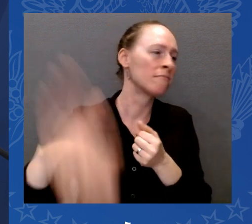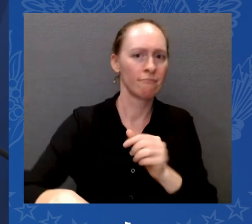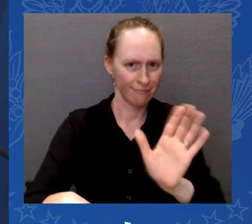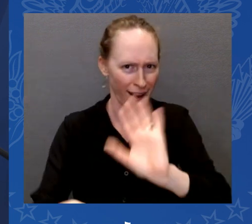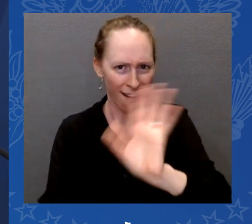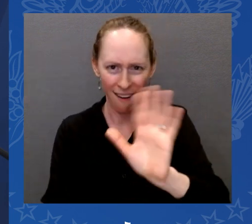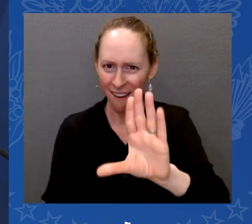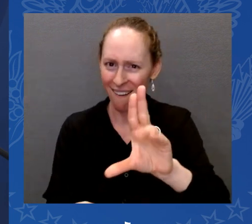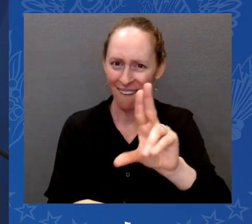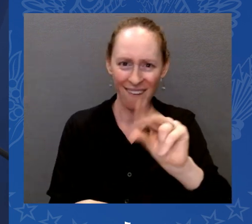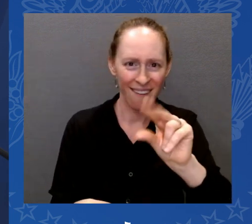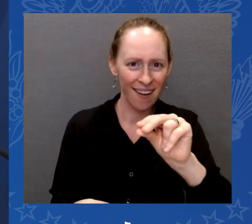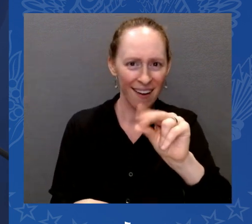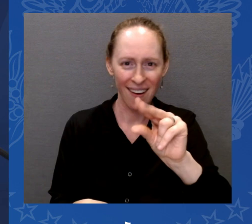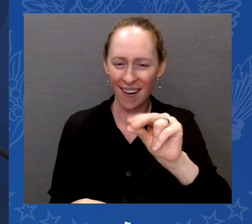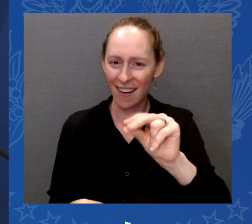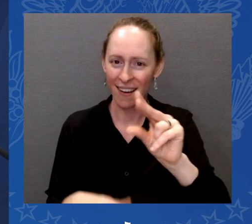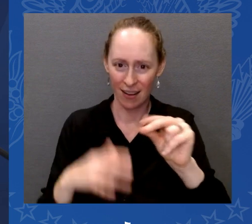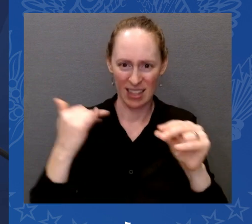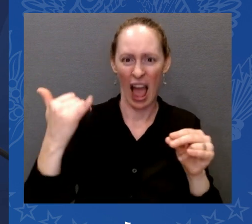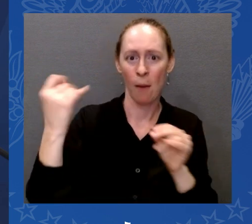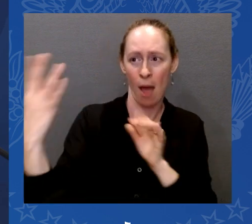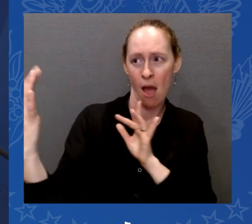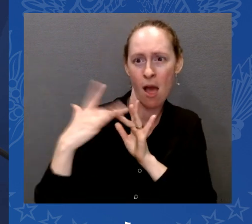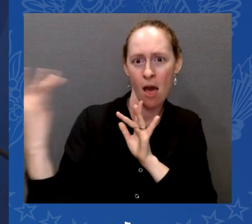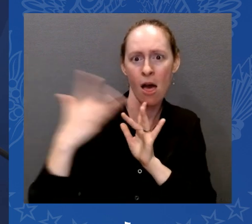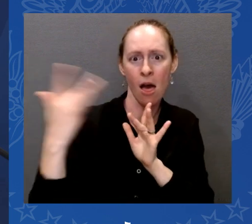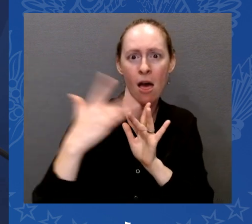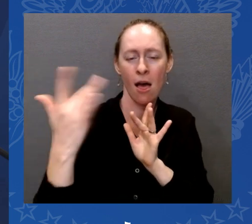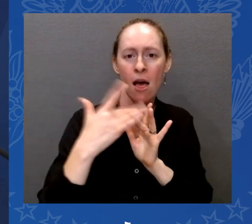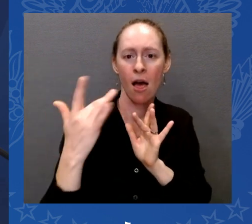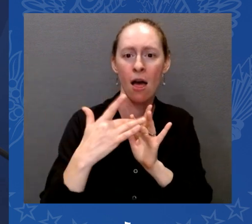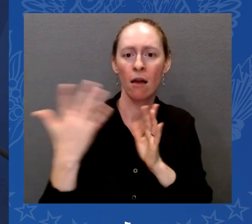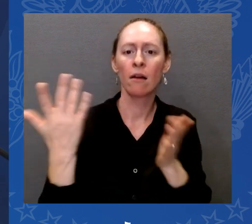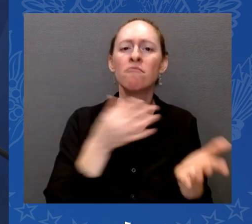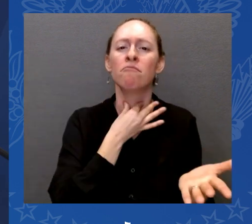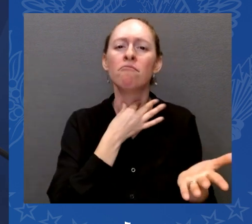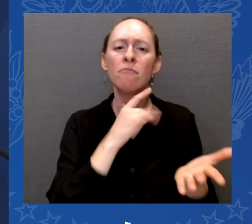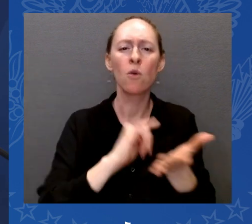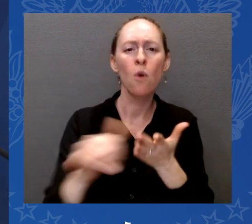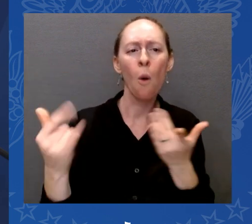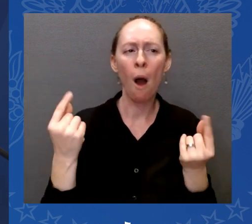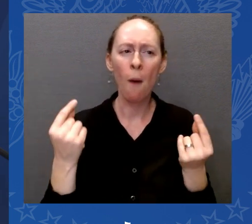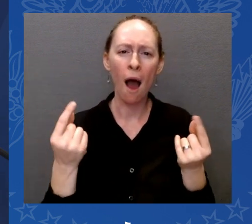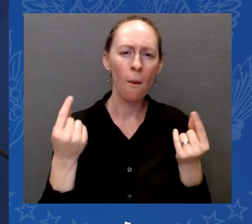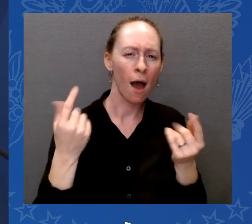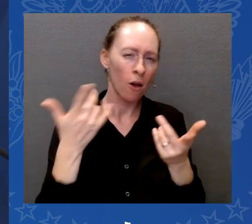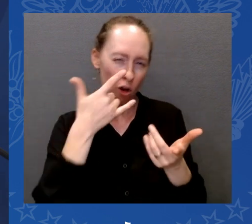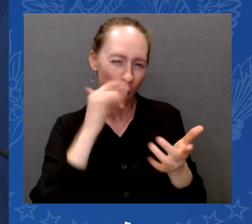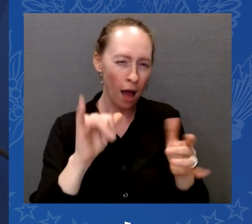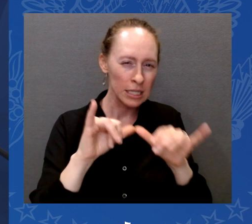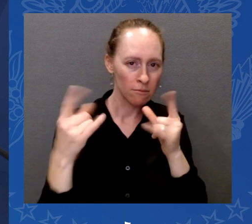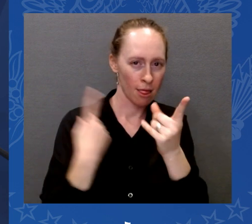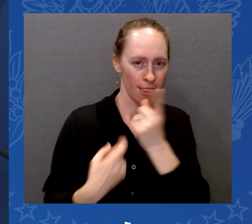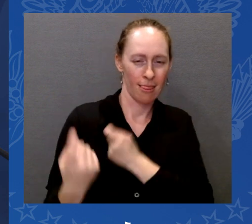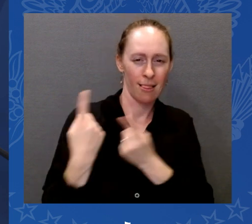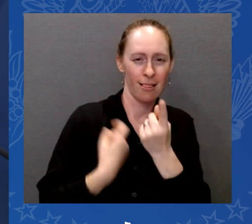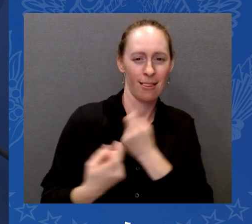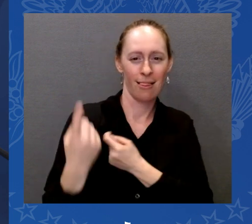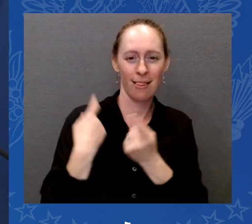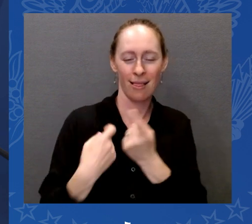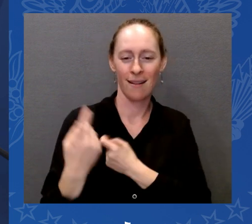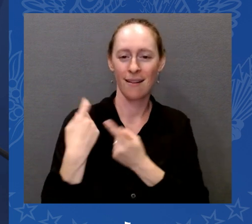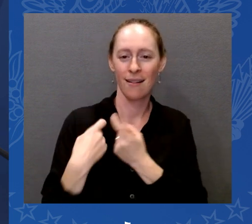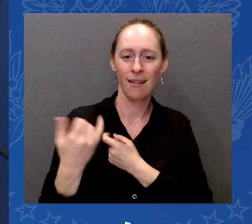this country who are saying, tell me about New York. Tell me about this whole ecosystem. We don't need to be a Silicon Valley or a triangle down in